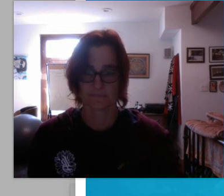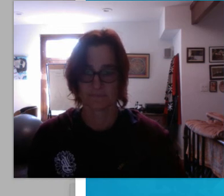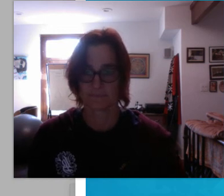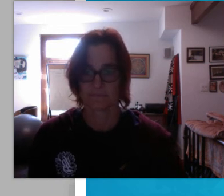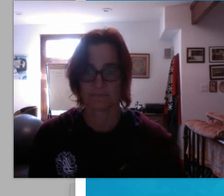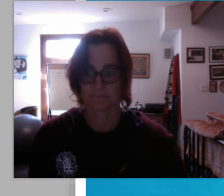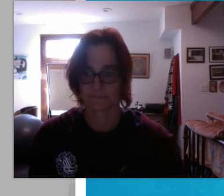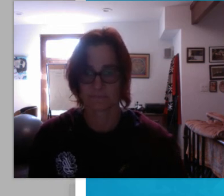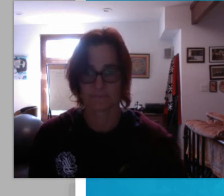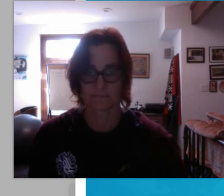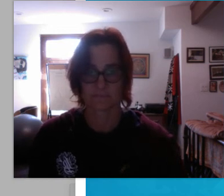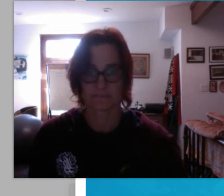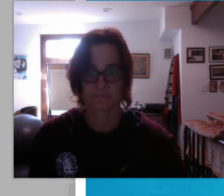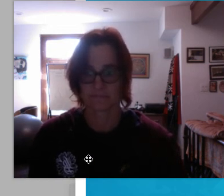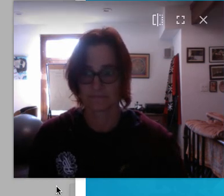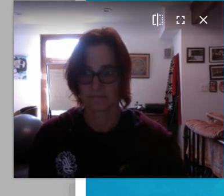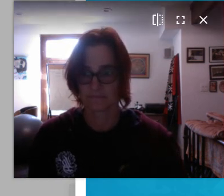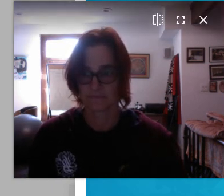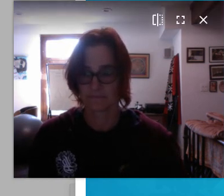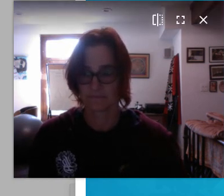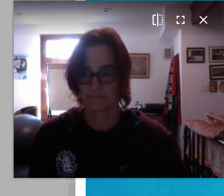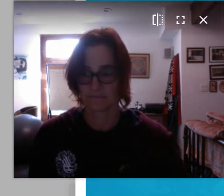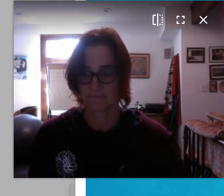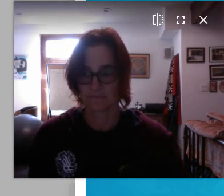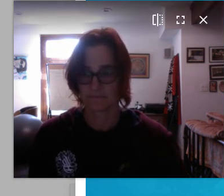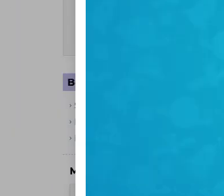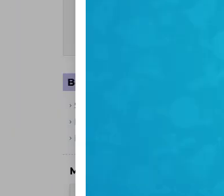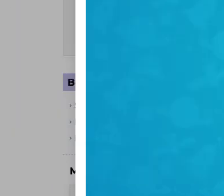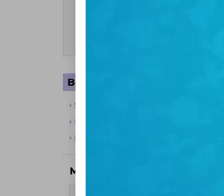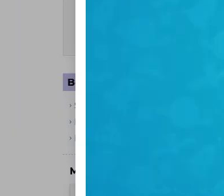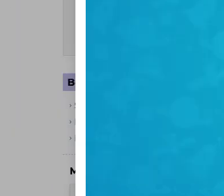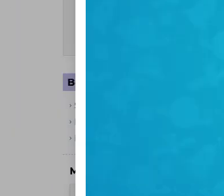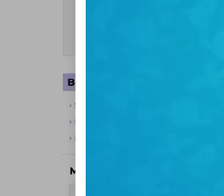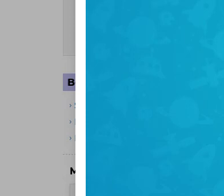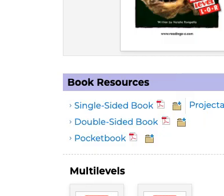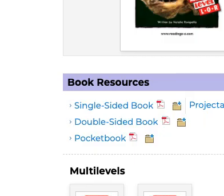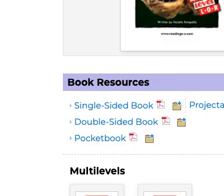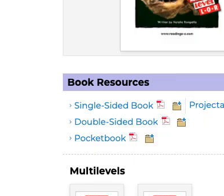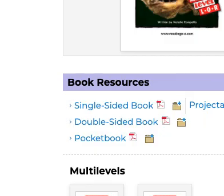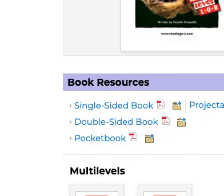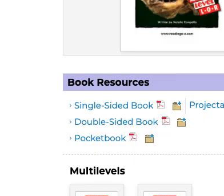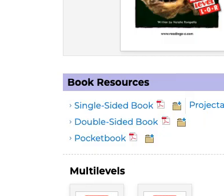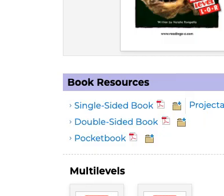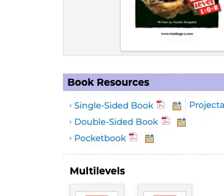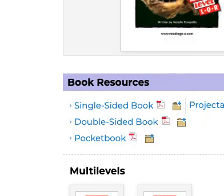www.coml/census-on-Google-Earth. On the internet, search terms such as deep sea